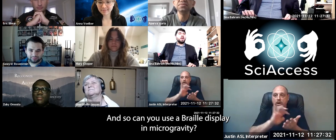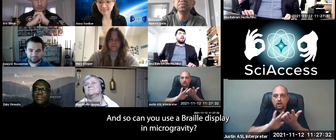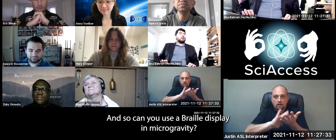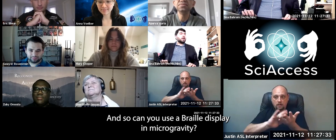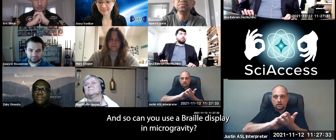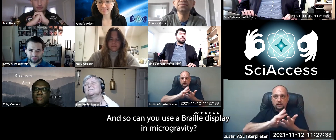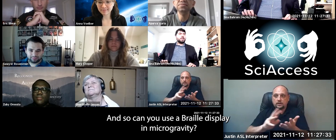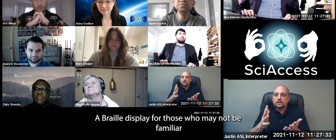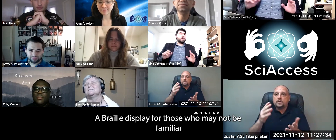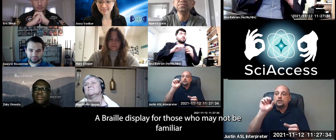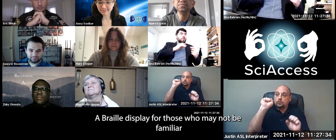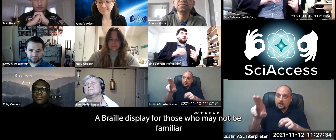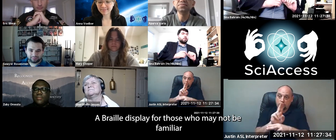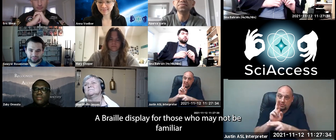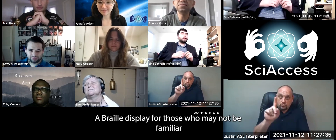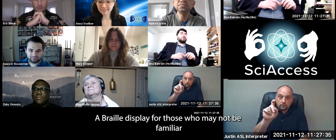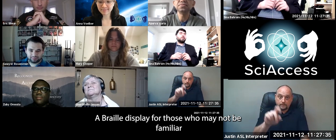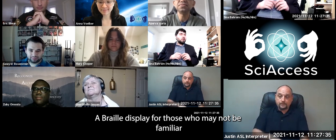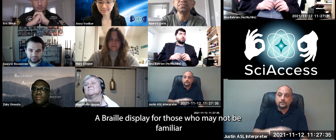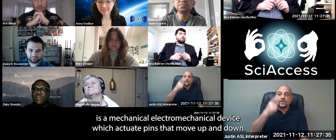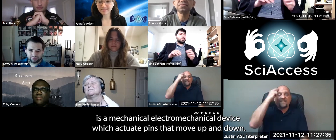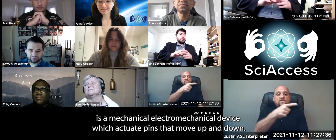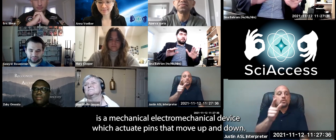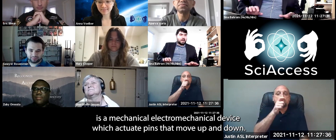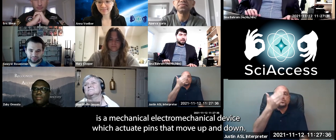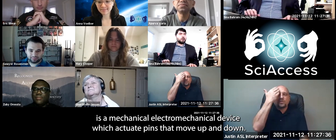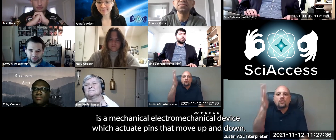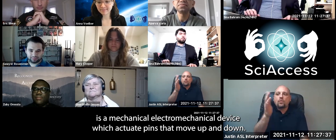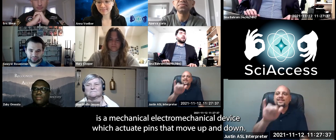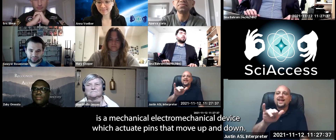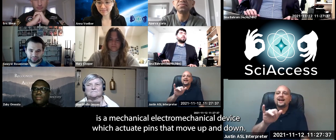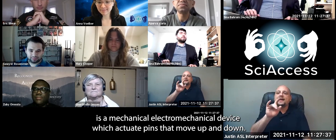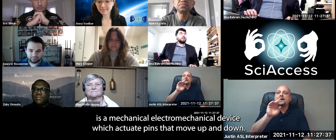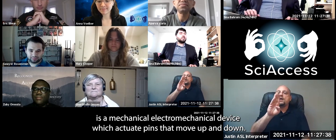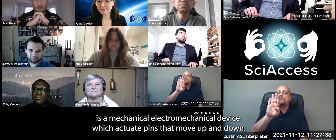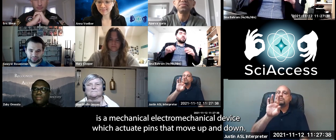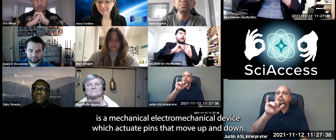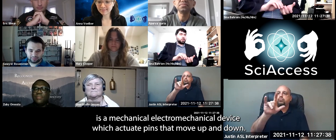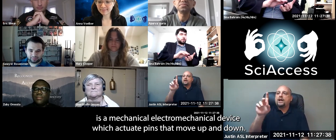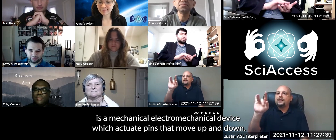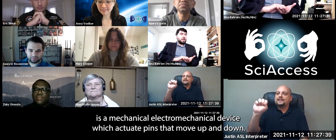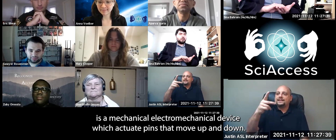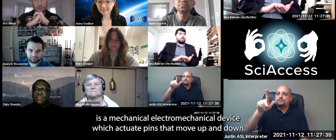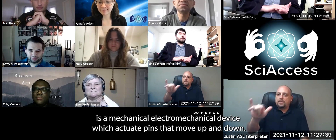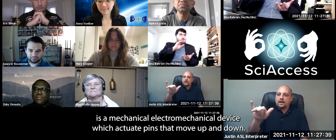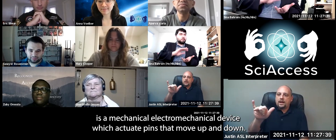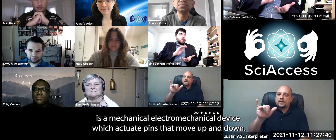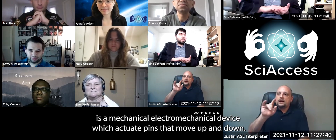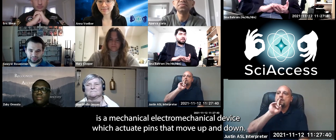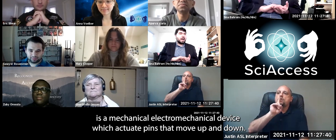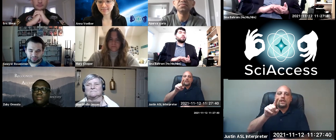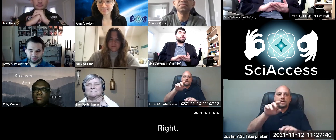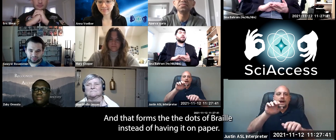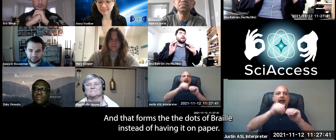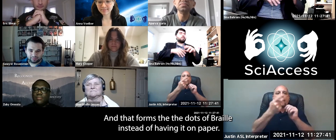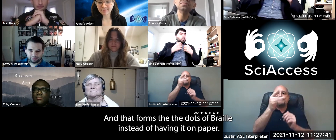display in microgravity? A Braille display, for those who may not be familiar, is a electromechanical device which actuates pins that move up